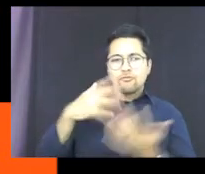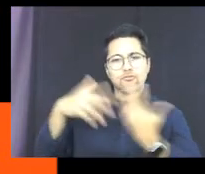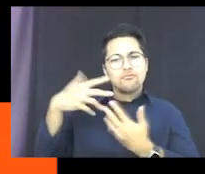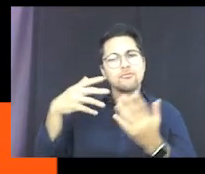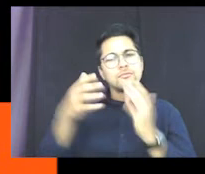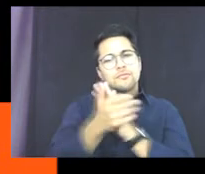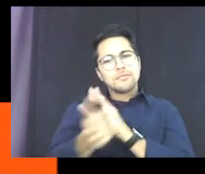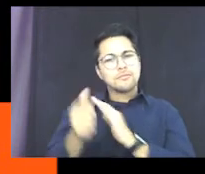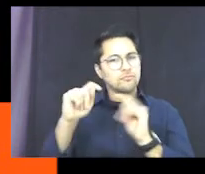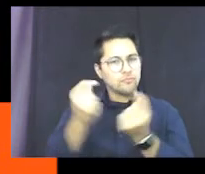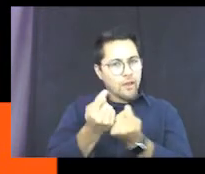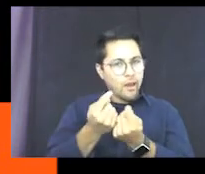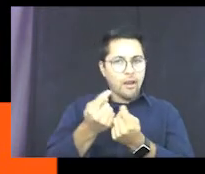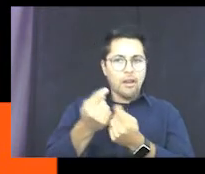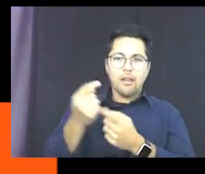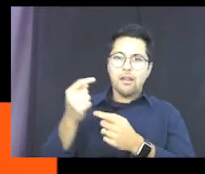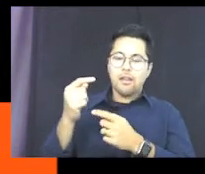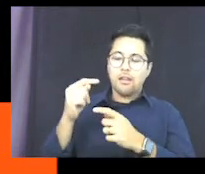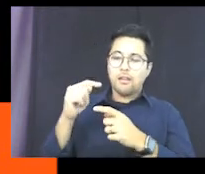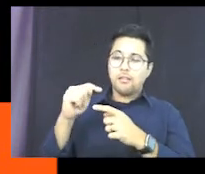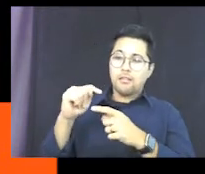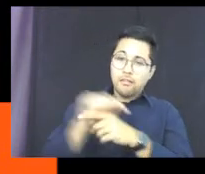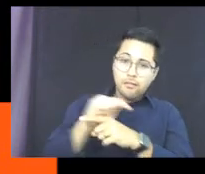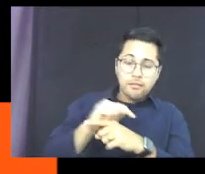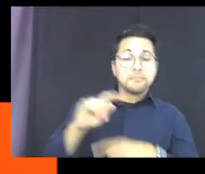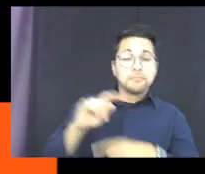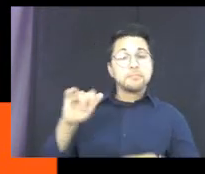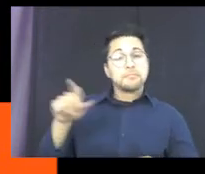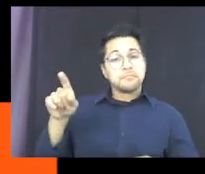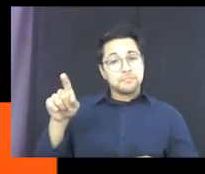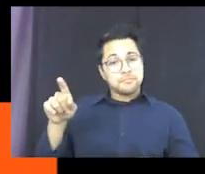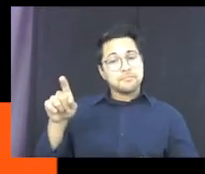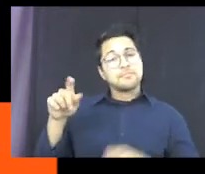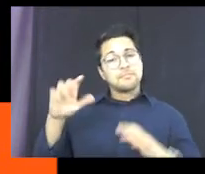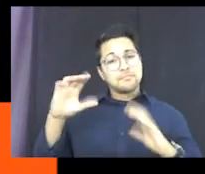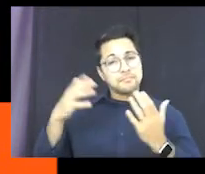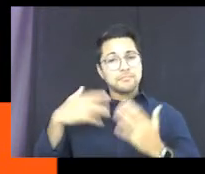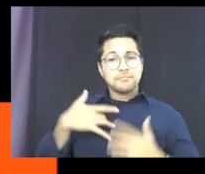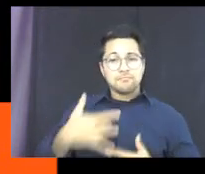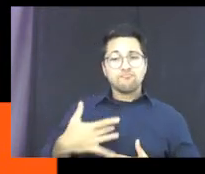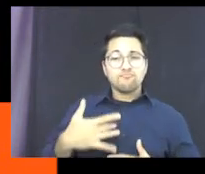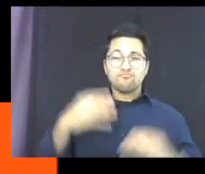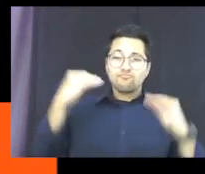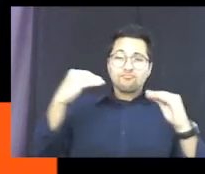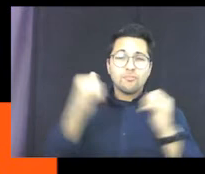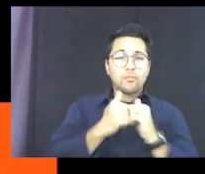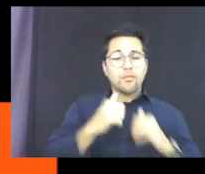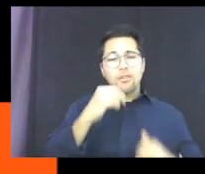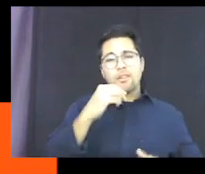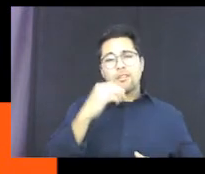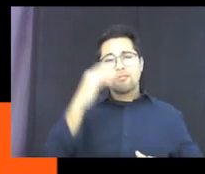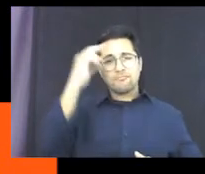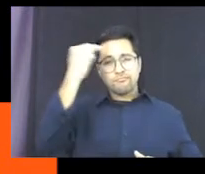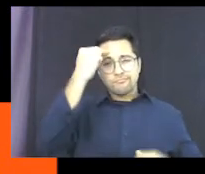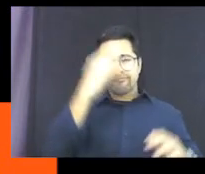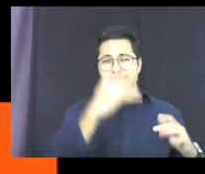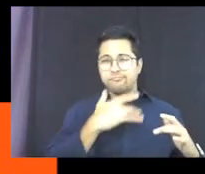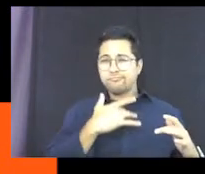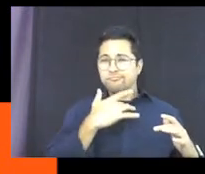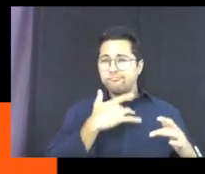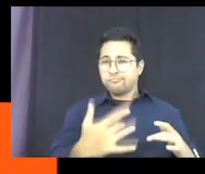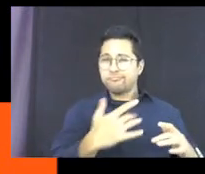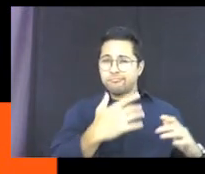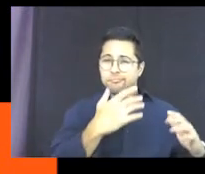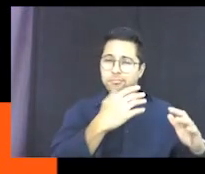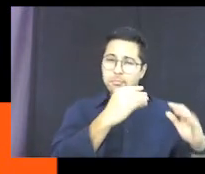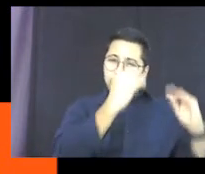and/or classes. These classes are typically taught by neurotypical professionals, therapists, and